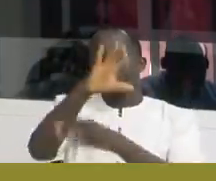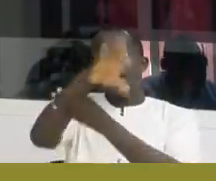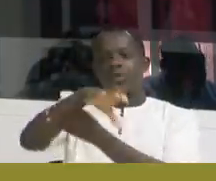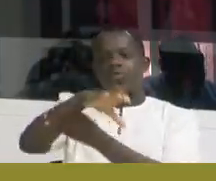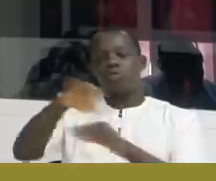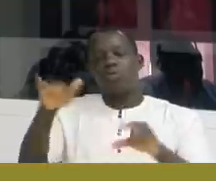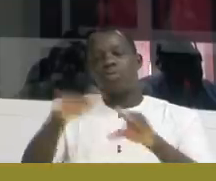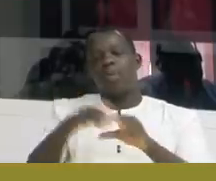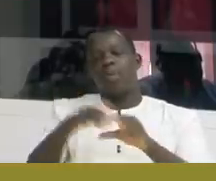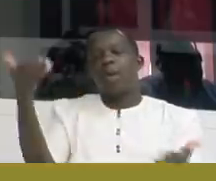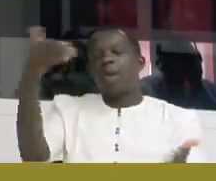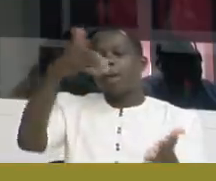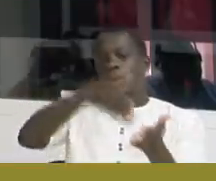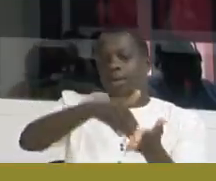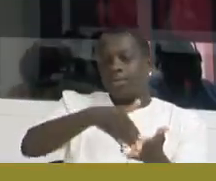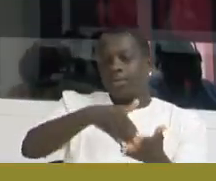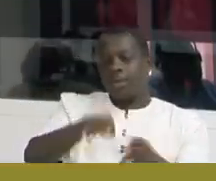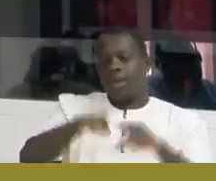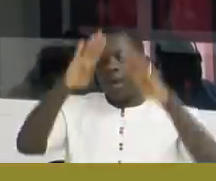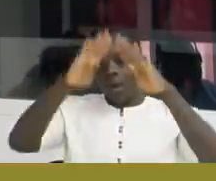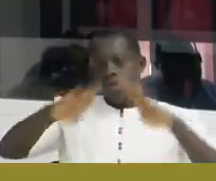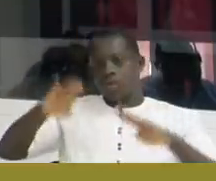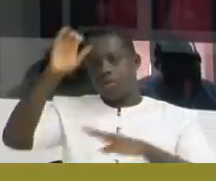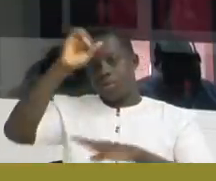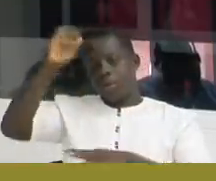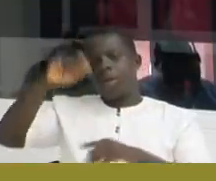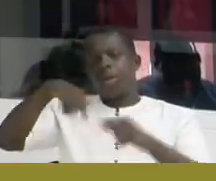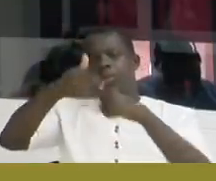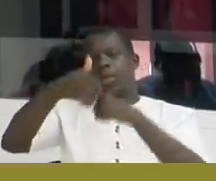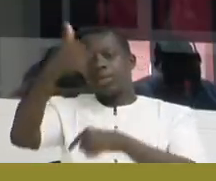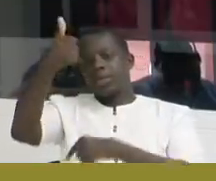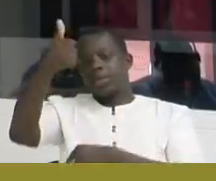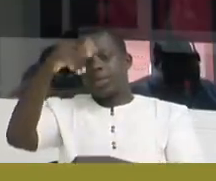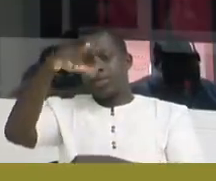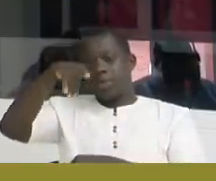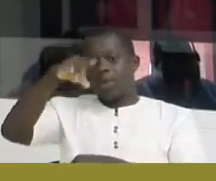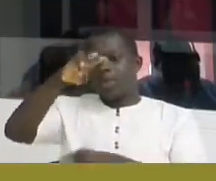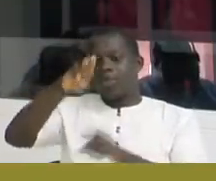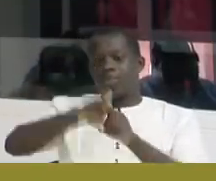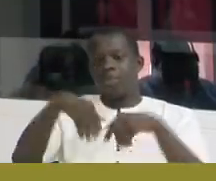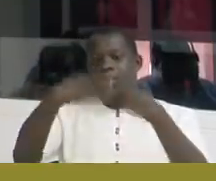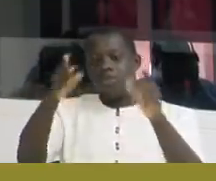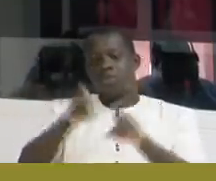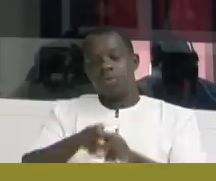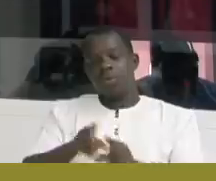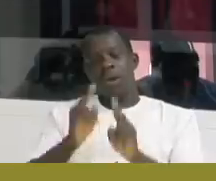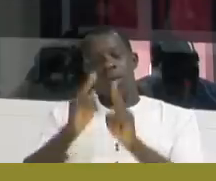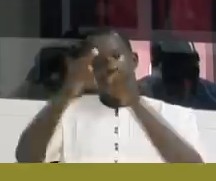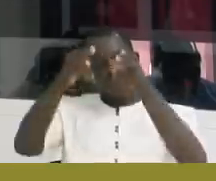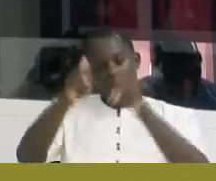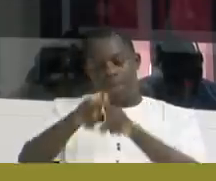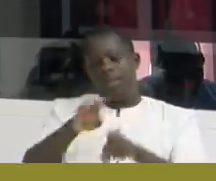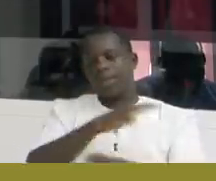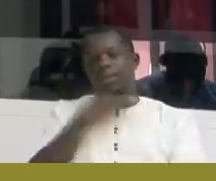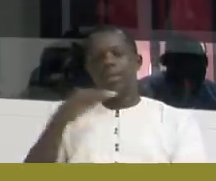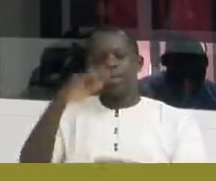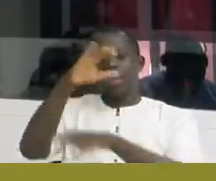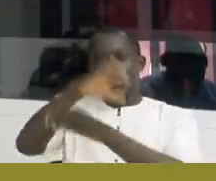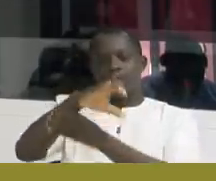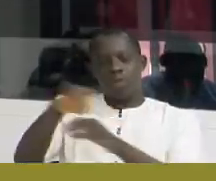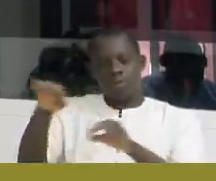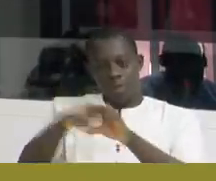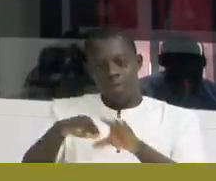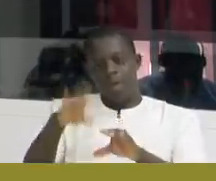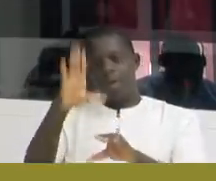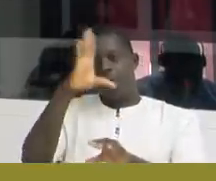to State House after 6 p.m., you are authorized to shoot and kill the council member. That was what he talked about